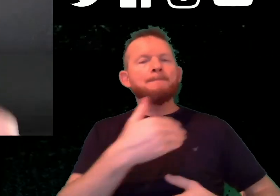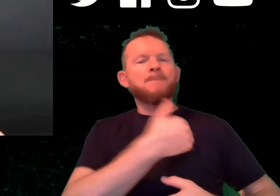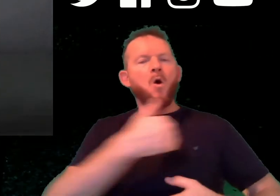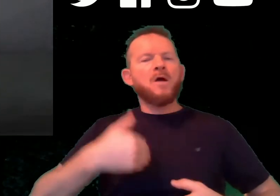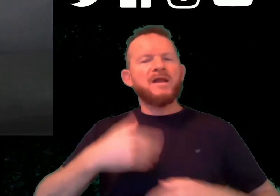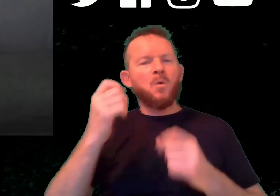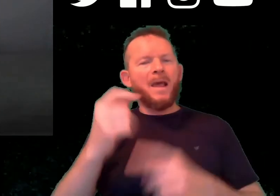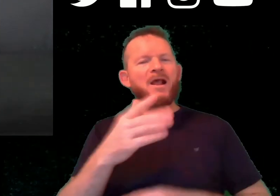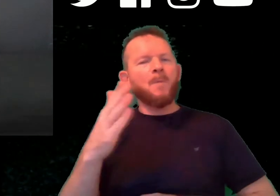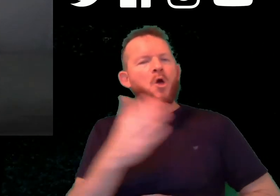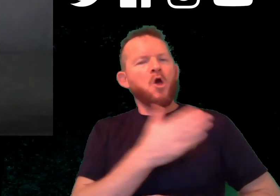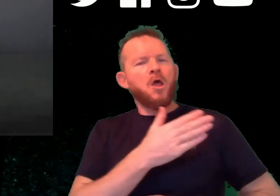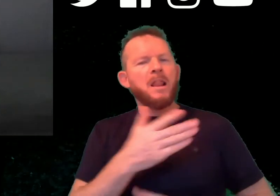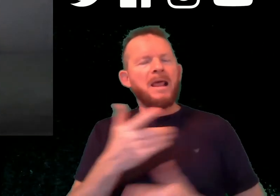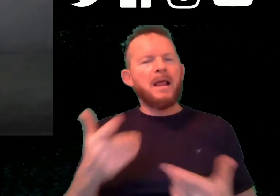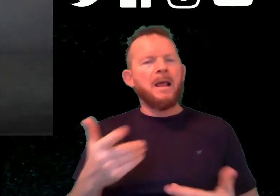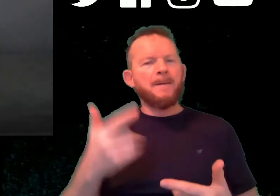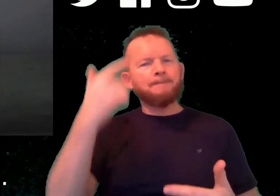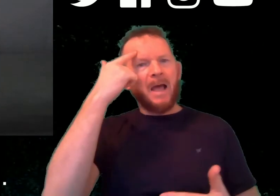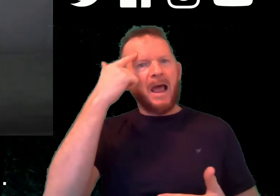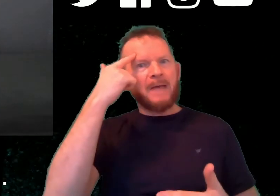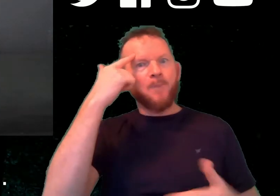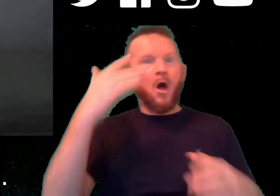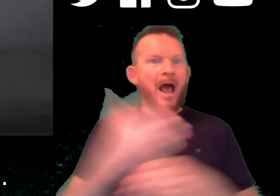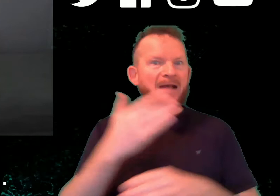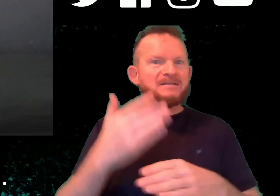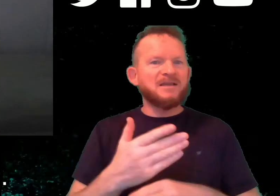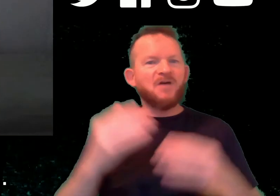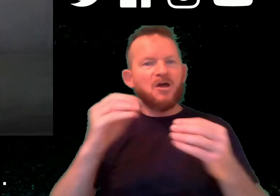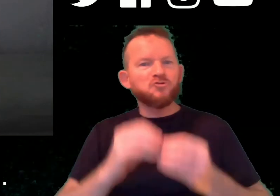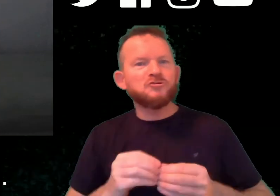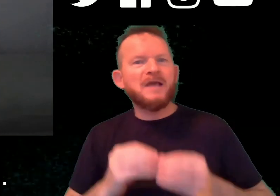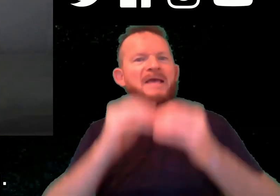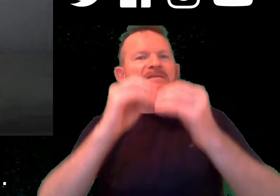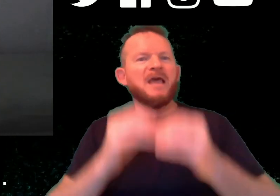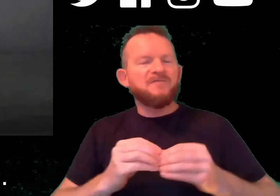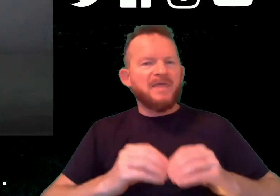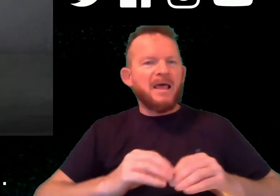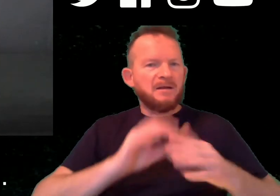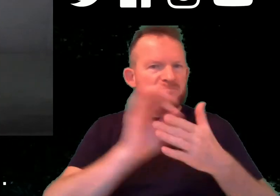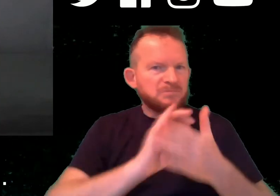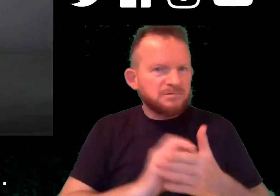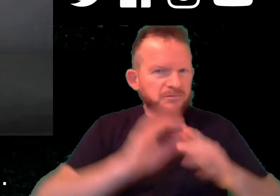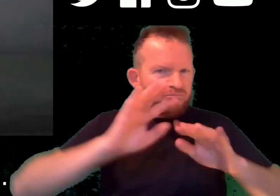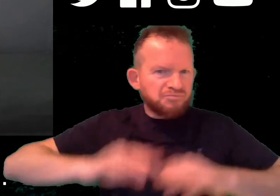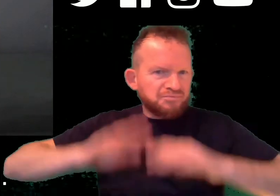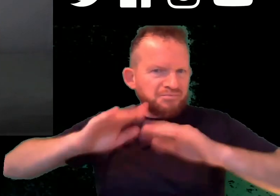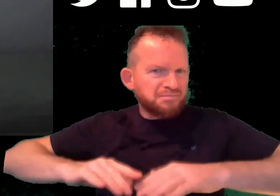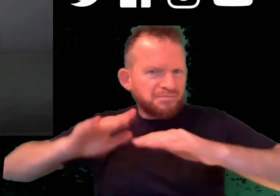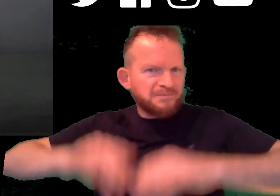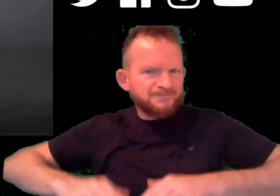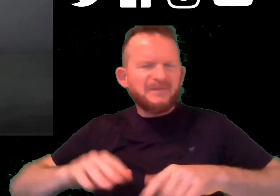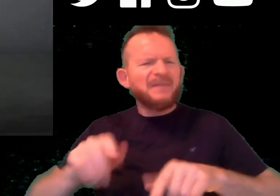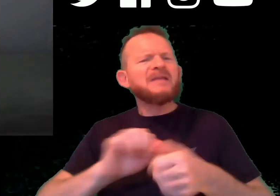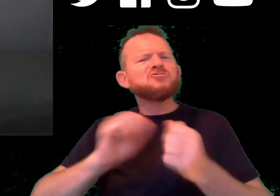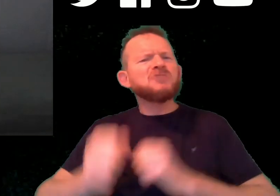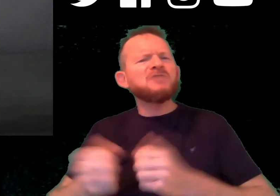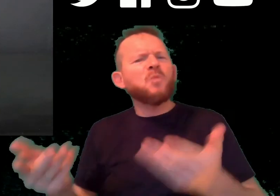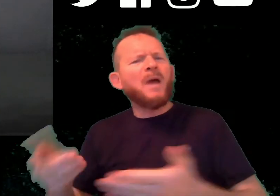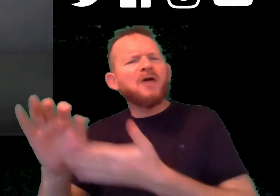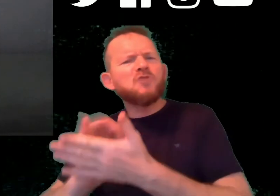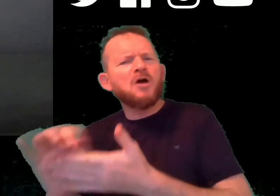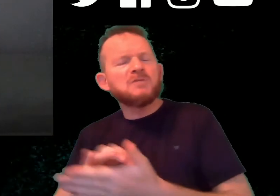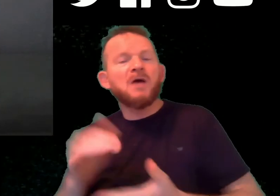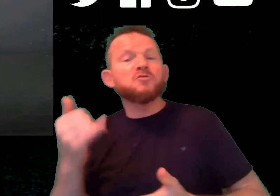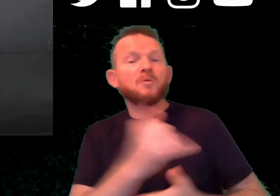me, it was the morning, so I'd wake up a bit earlier when my mind was more active and more creative, and that's when I get to writing. I'd also switch up